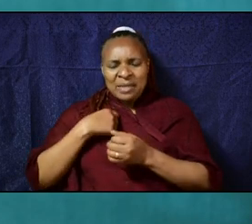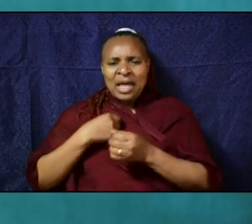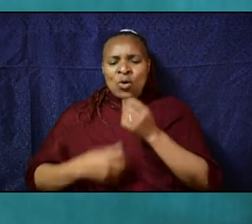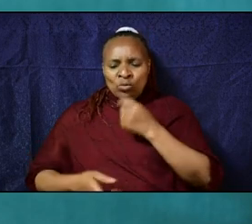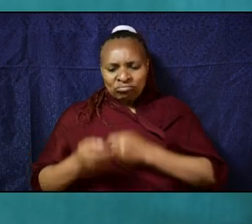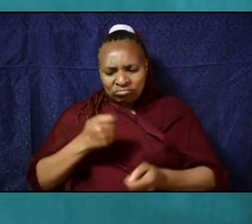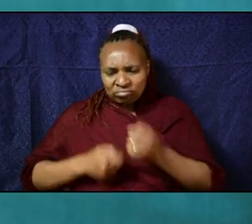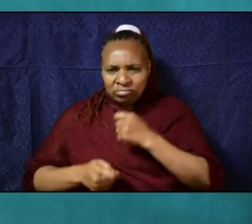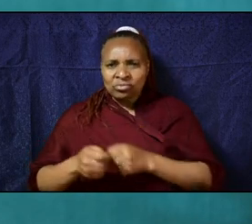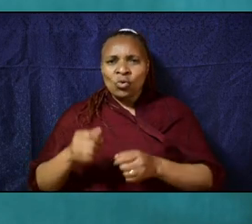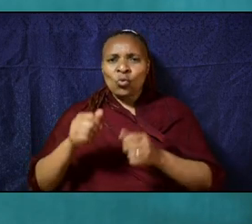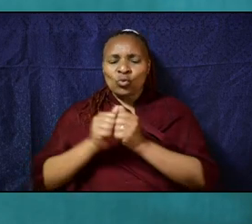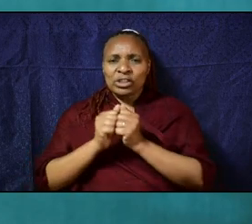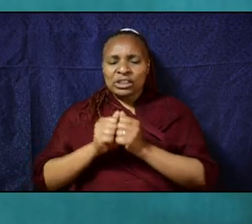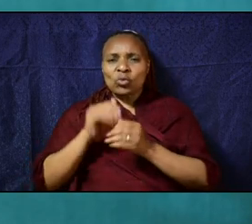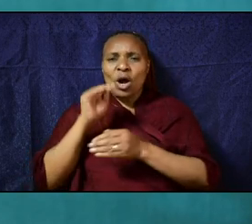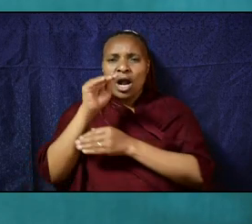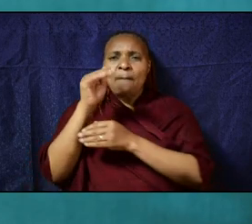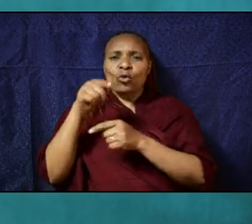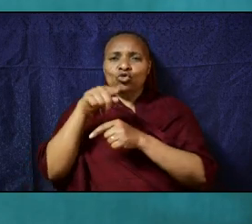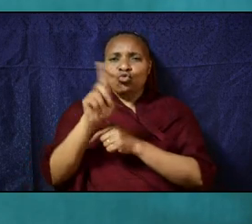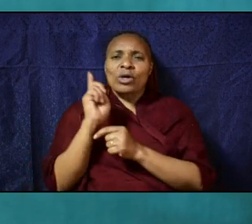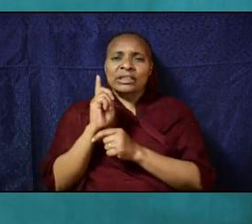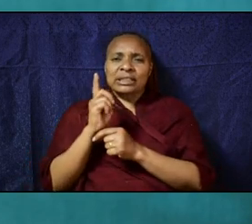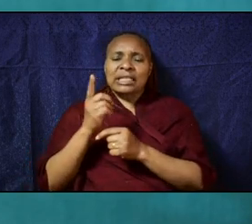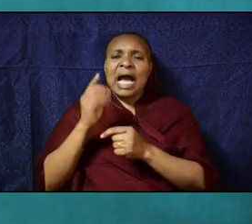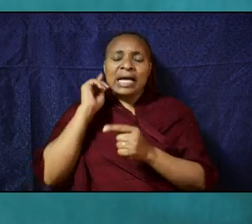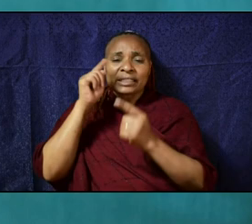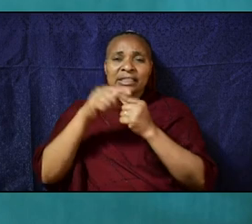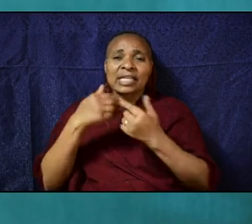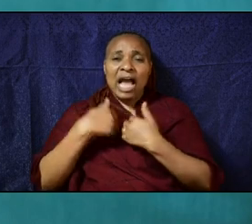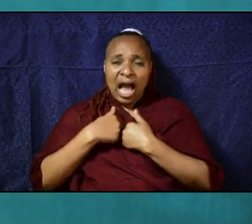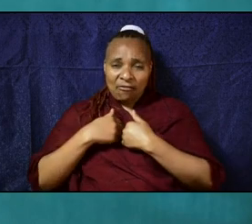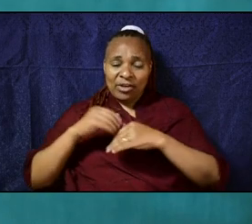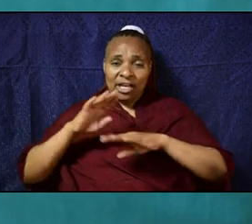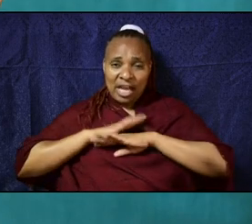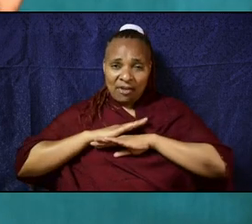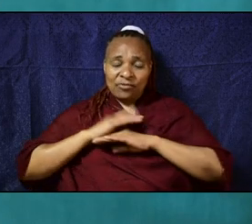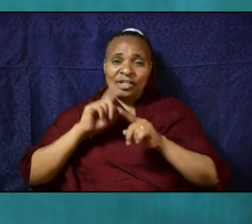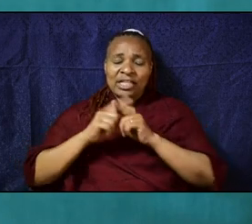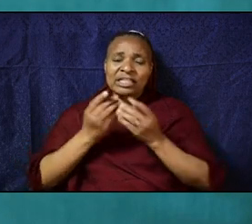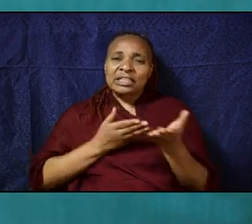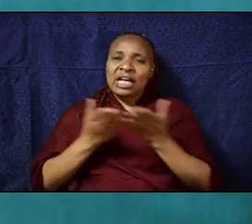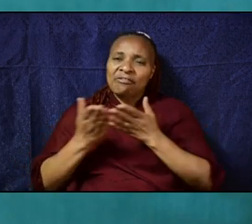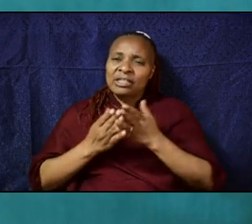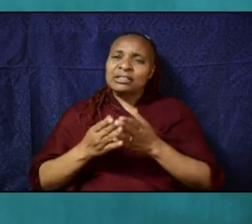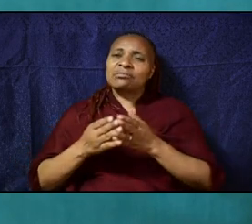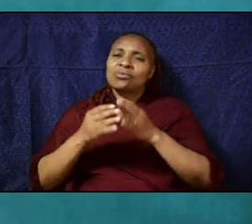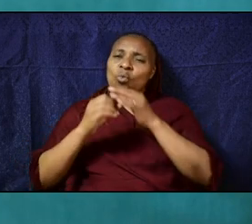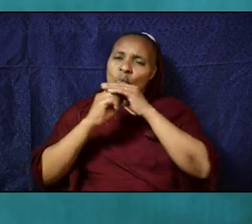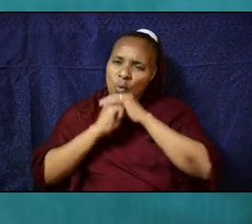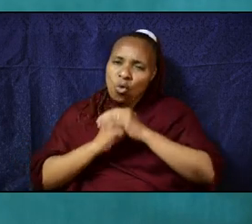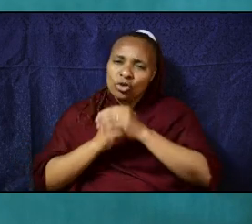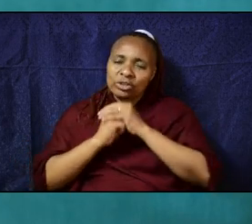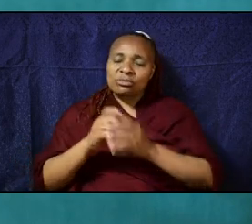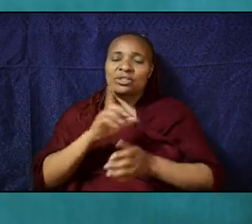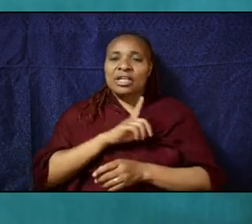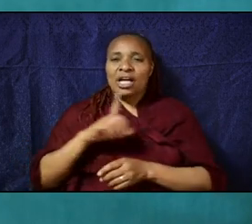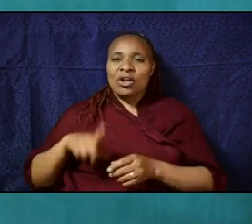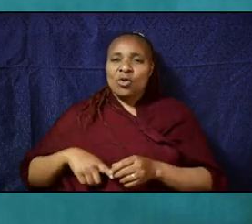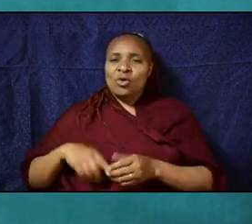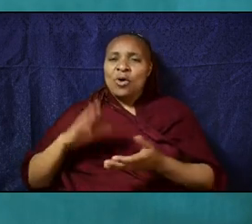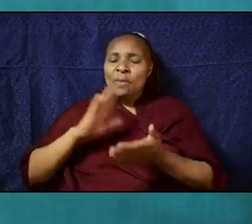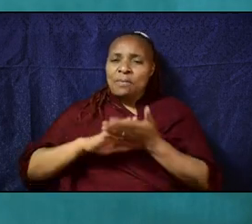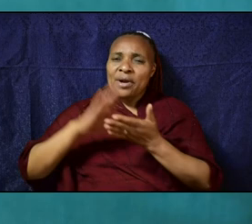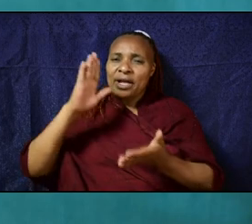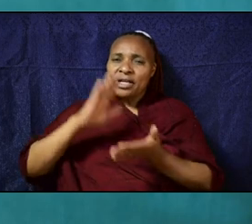too, until they've had enough to drink." By this, the servant bowed down and worshiped the Lord.